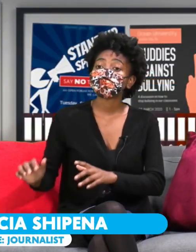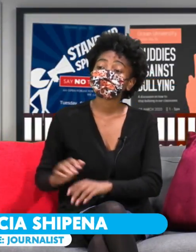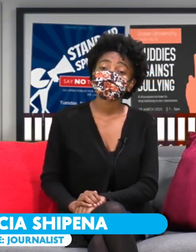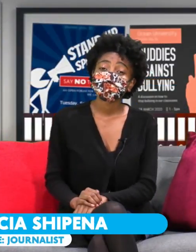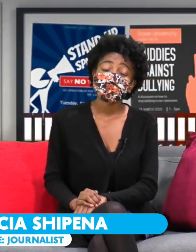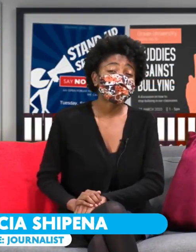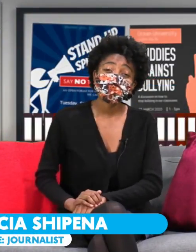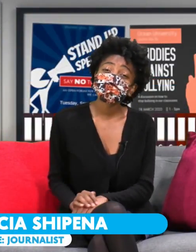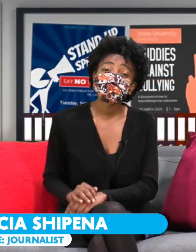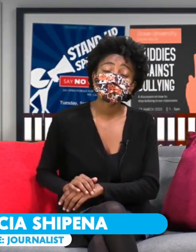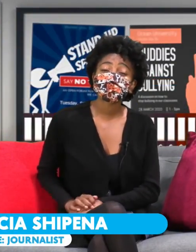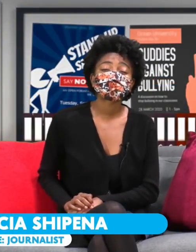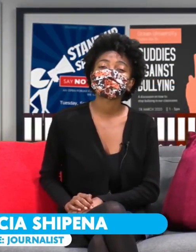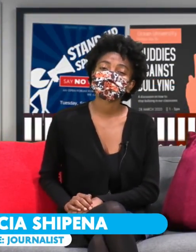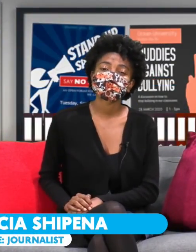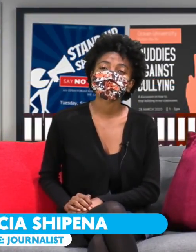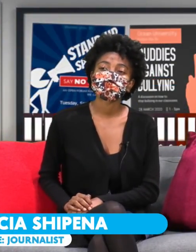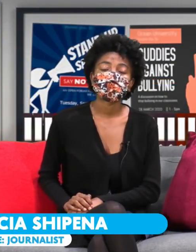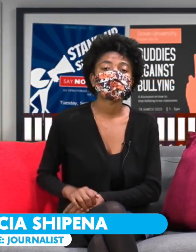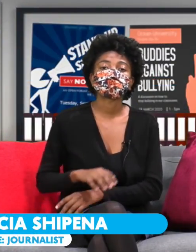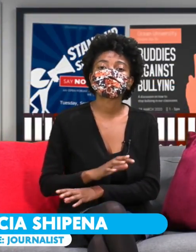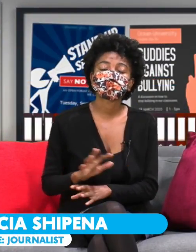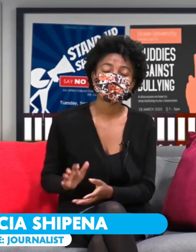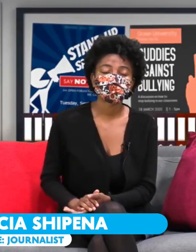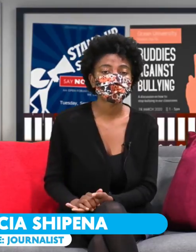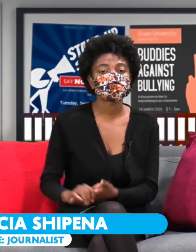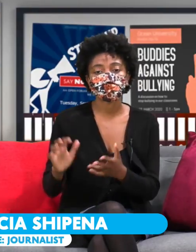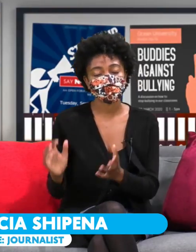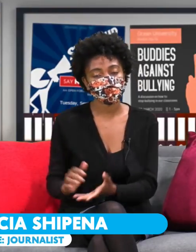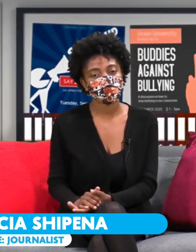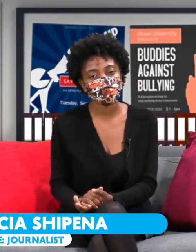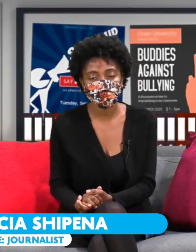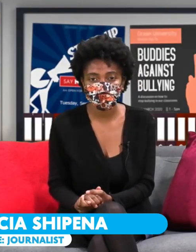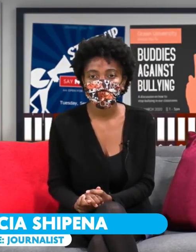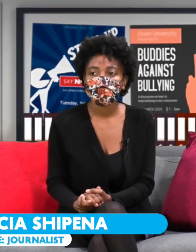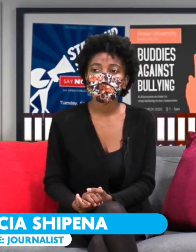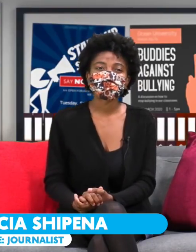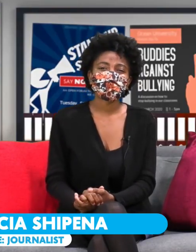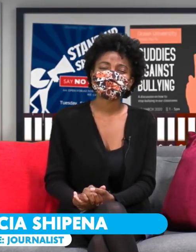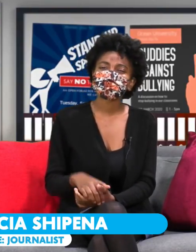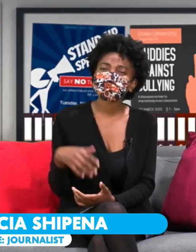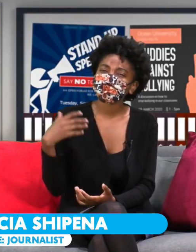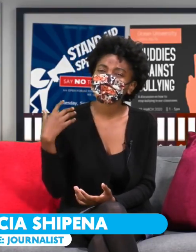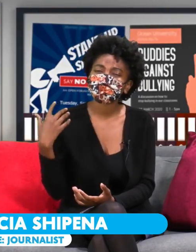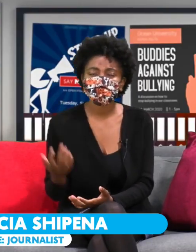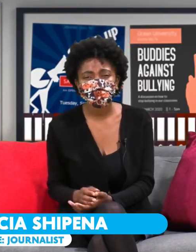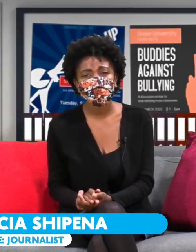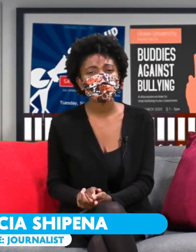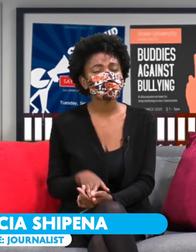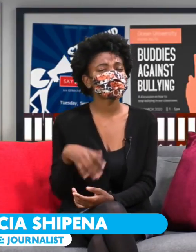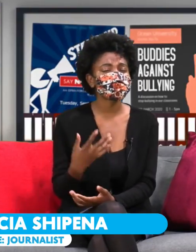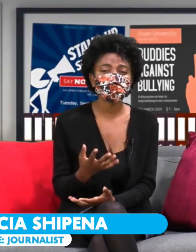wow i like my grade two and three lessons i enjoyed miss teacher guriras and i've learned about the